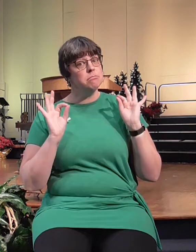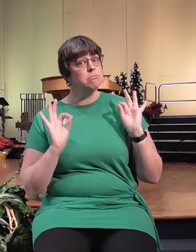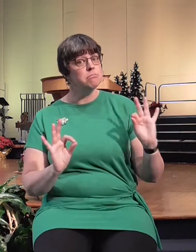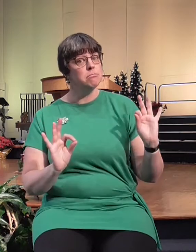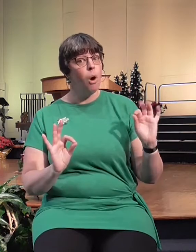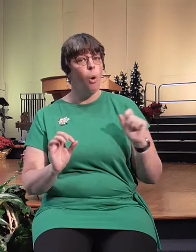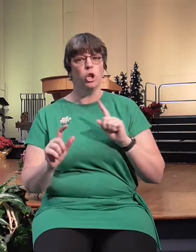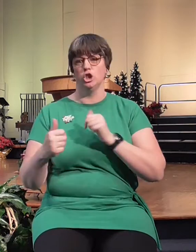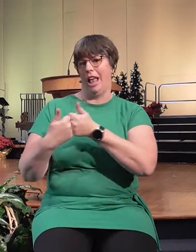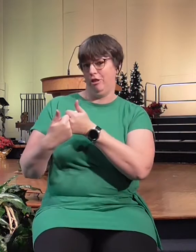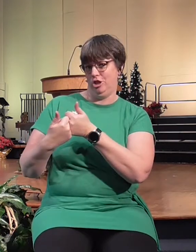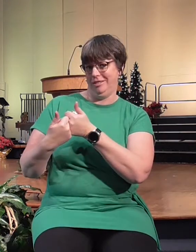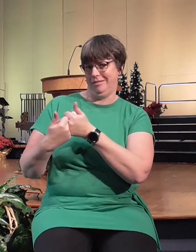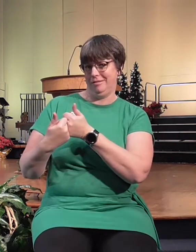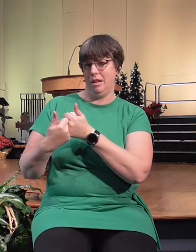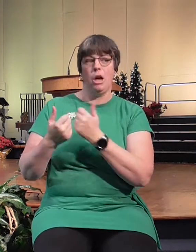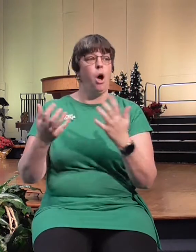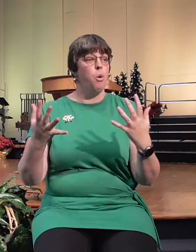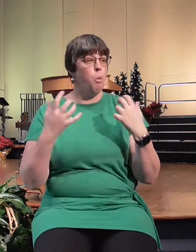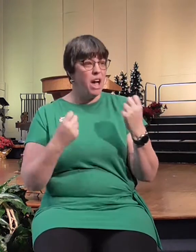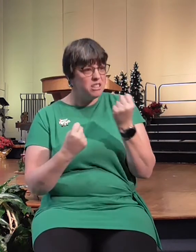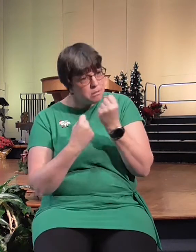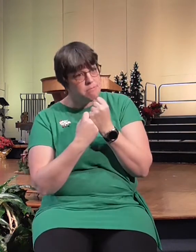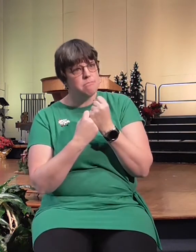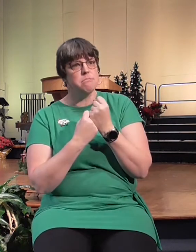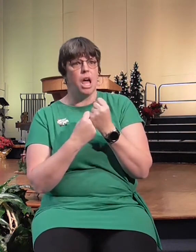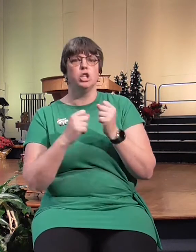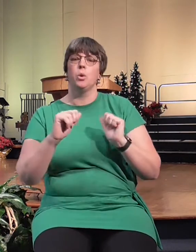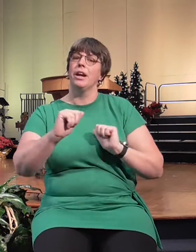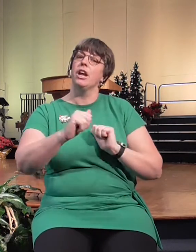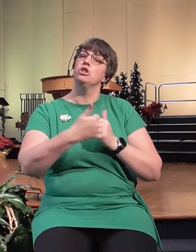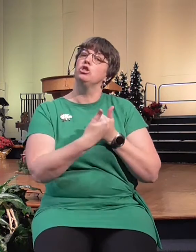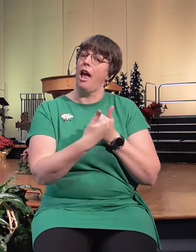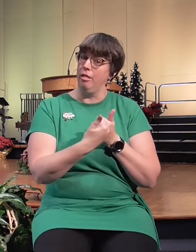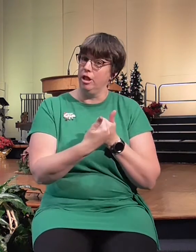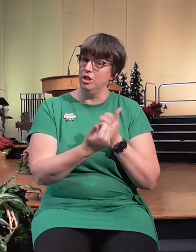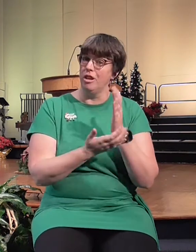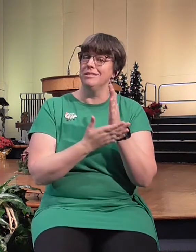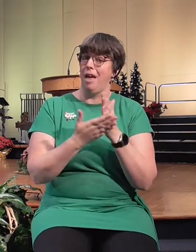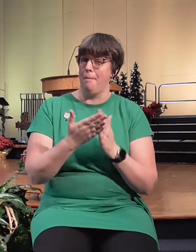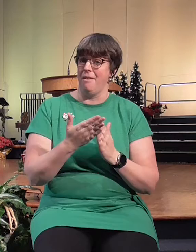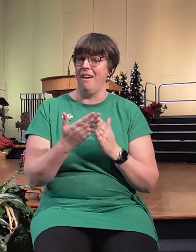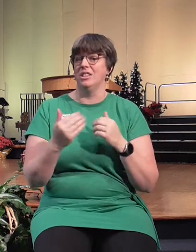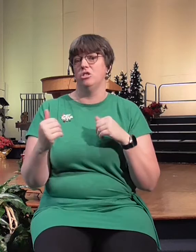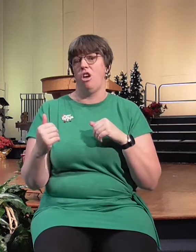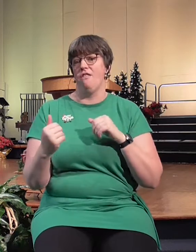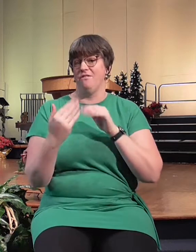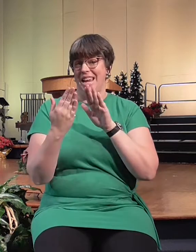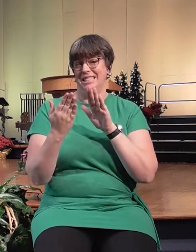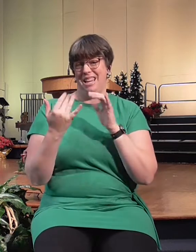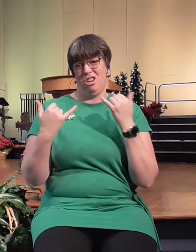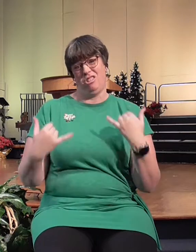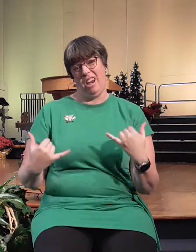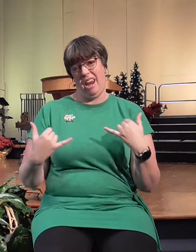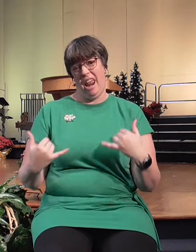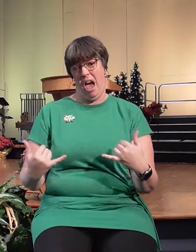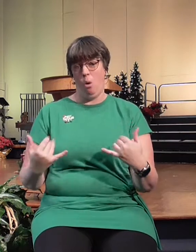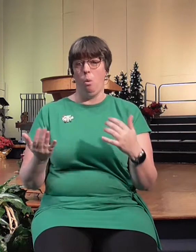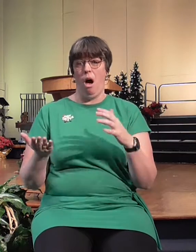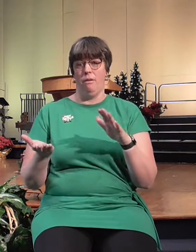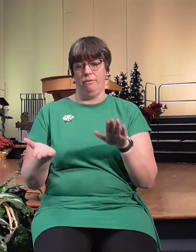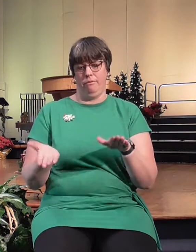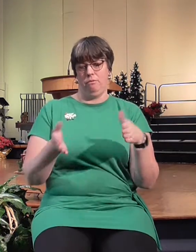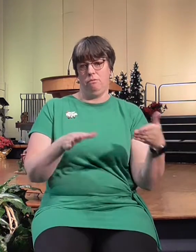well or challenging. And I want us to stand together during a challenge that some of us are facing of loss. We've got